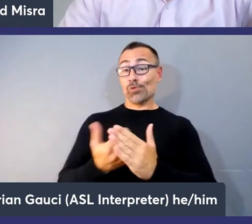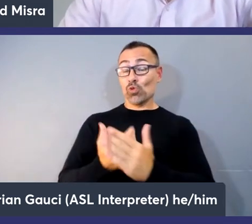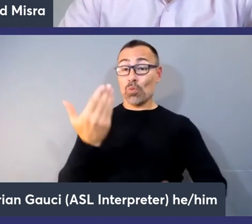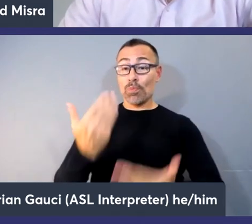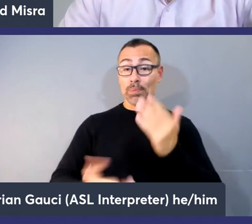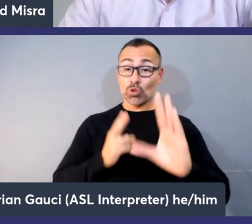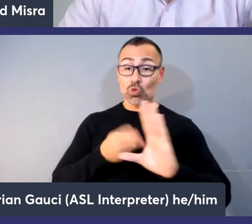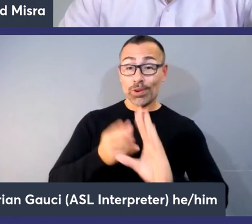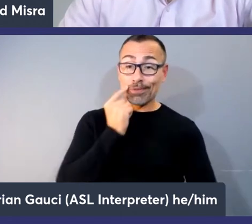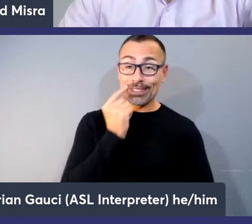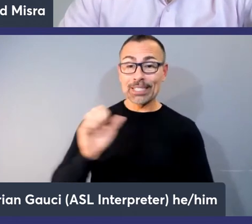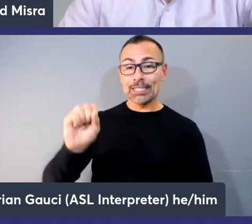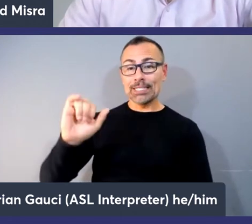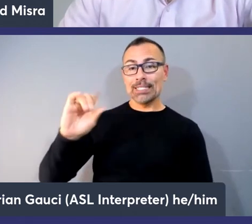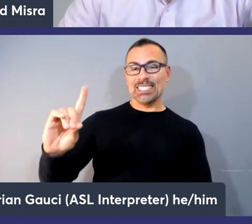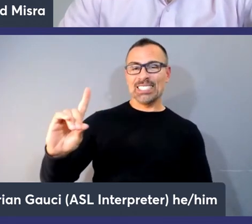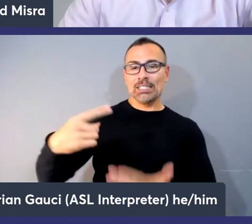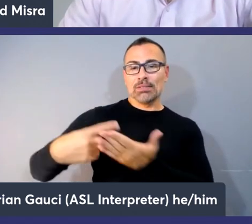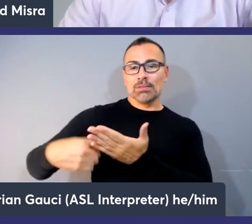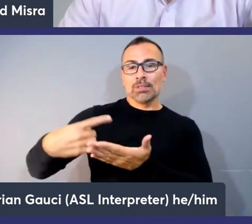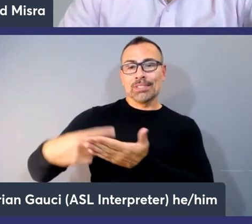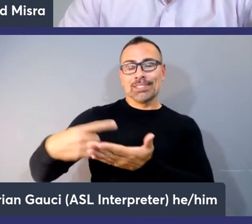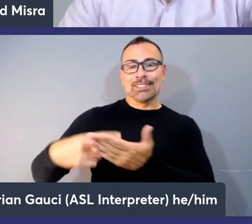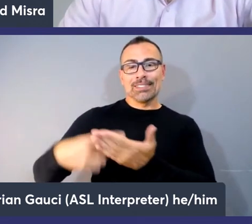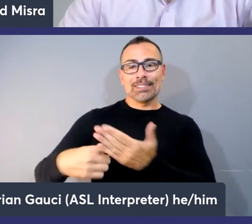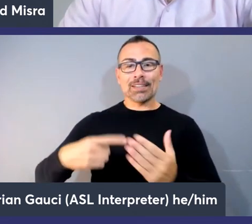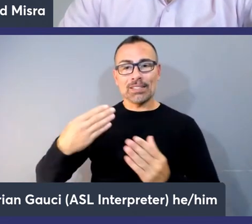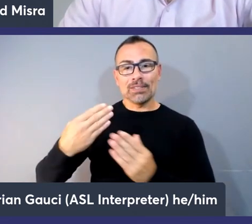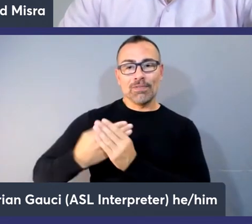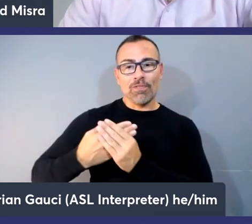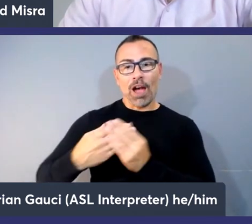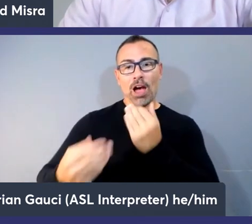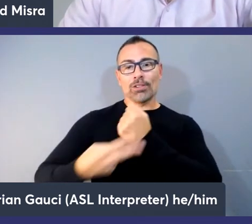Sid walked us through Amazon File Cache. It's a brand